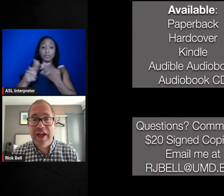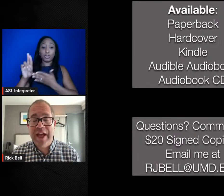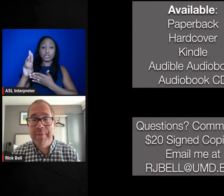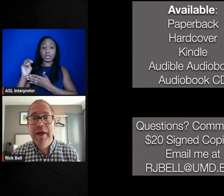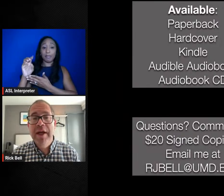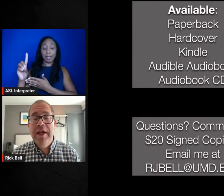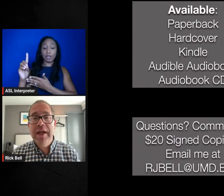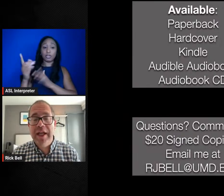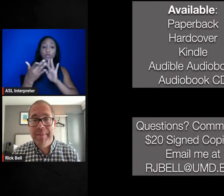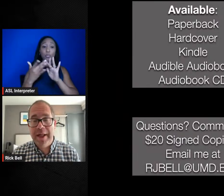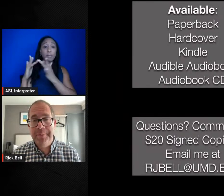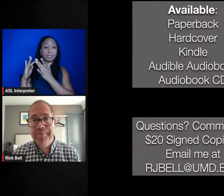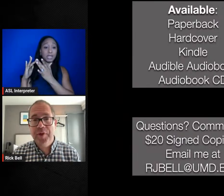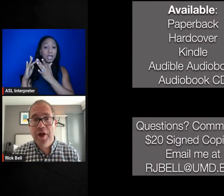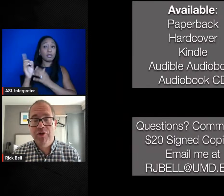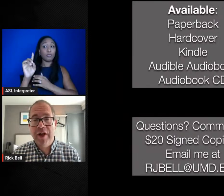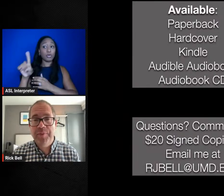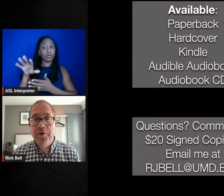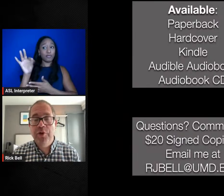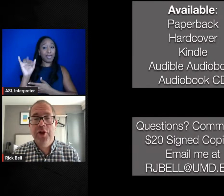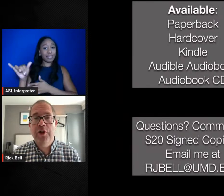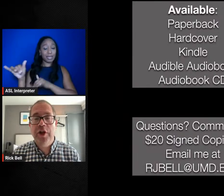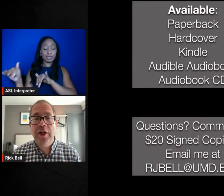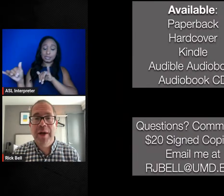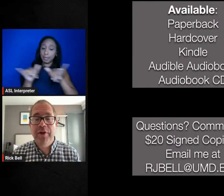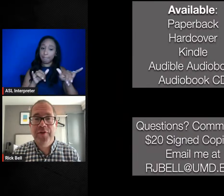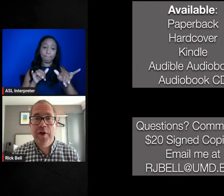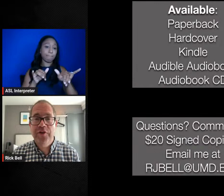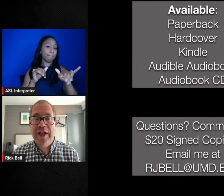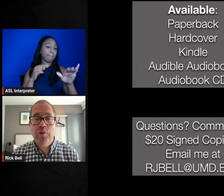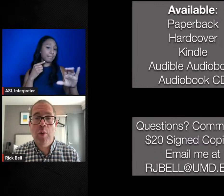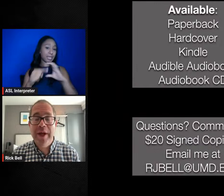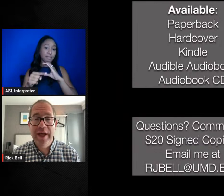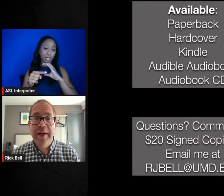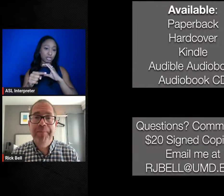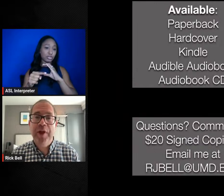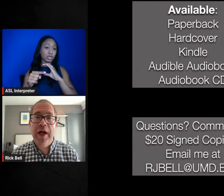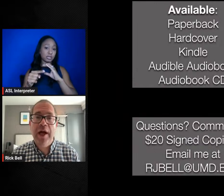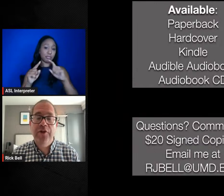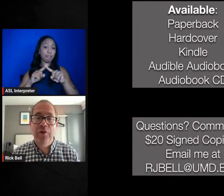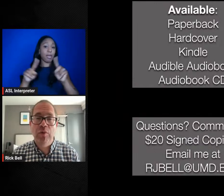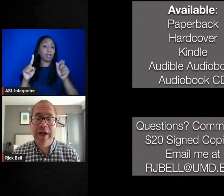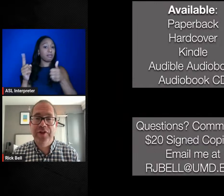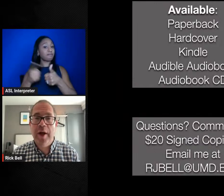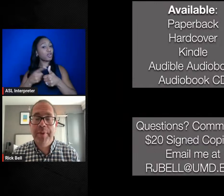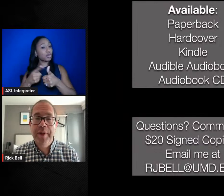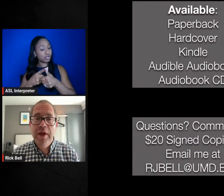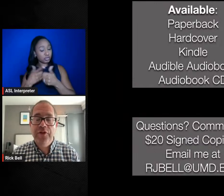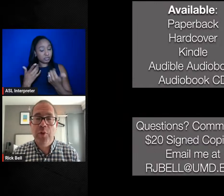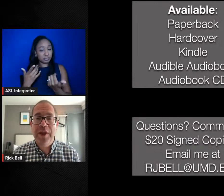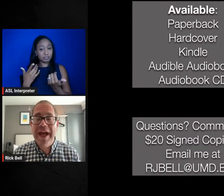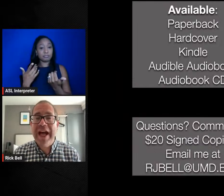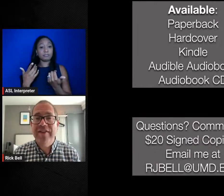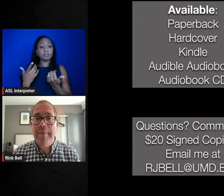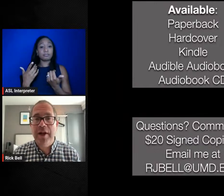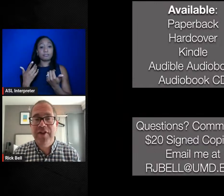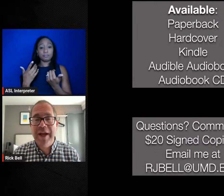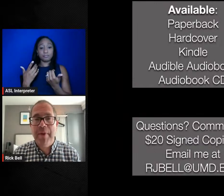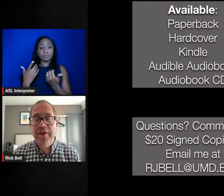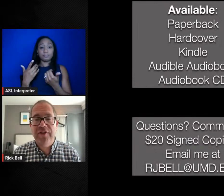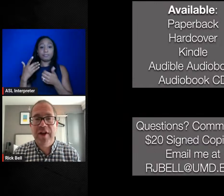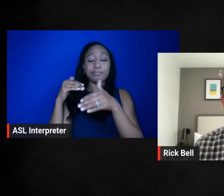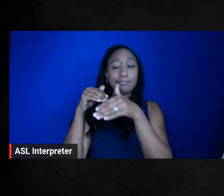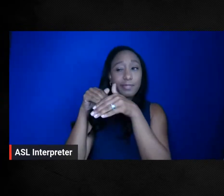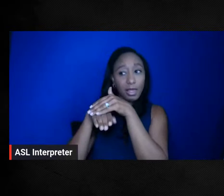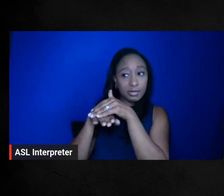that same email address. But do turn to your libraries first. That's what we're here to raise up. So with that, I'm going to